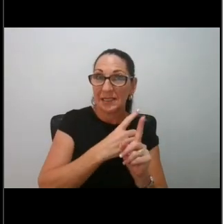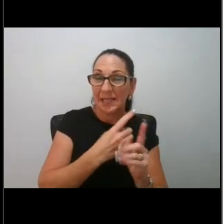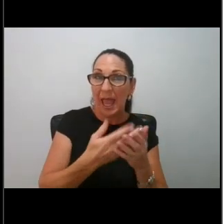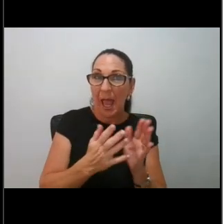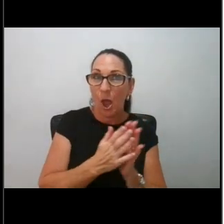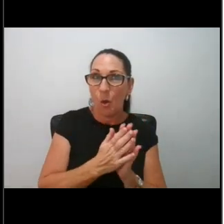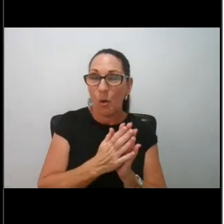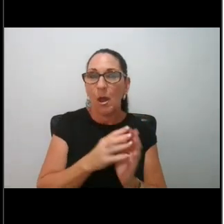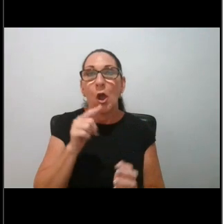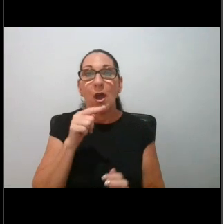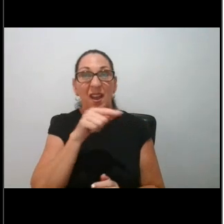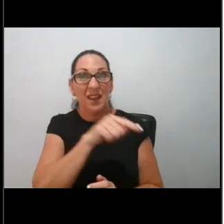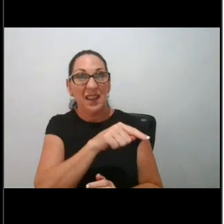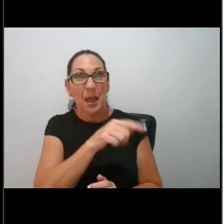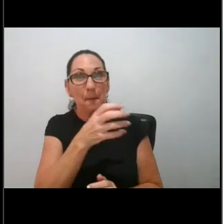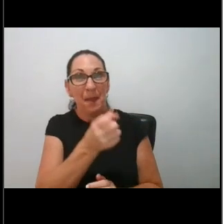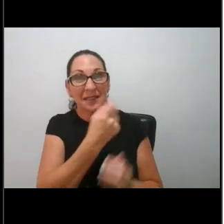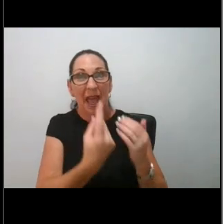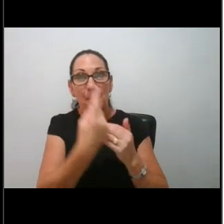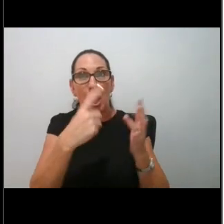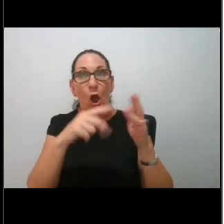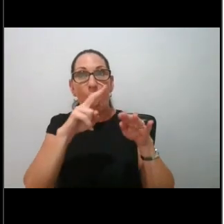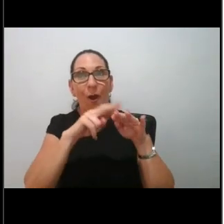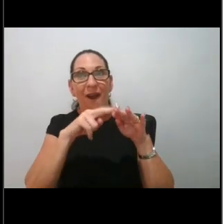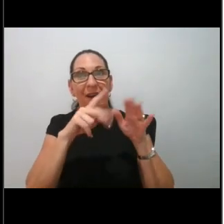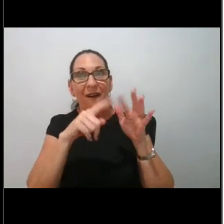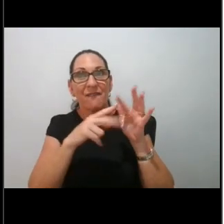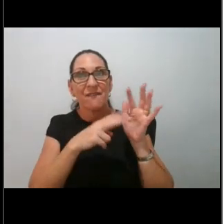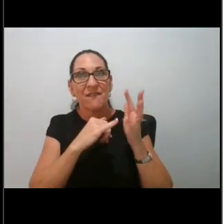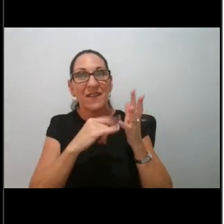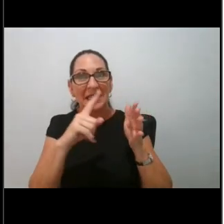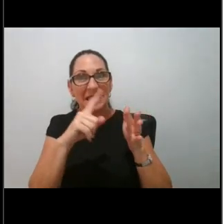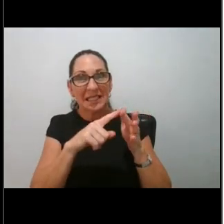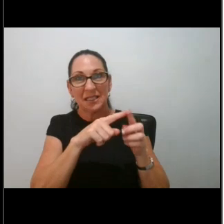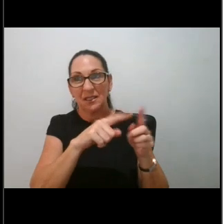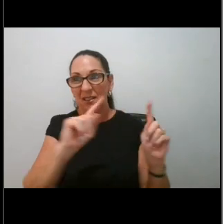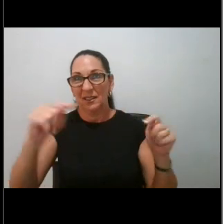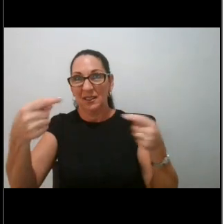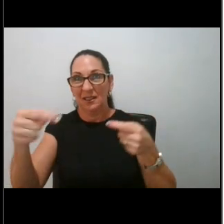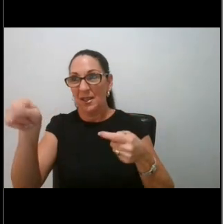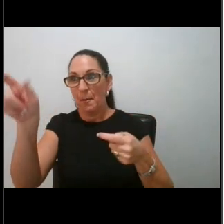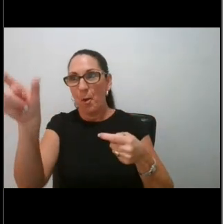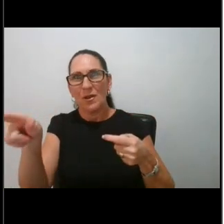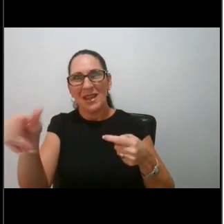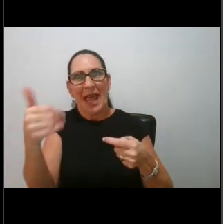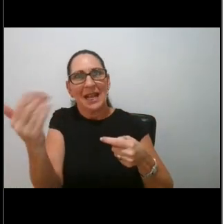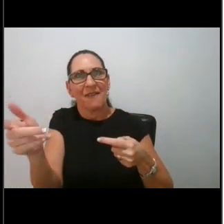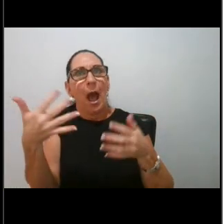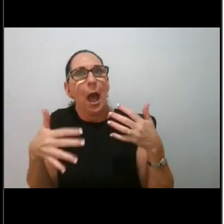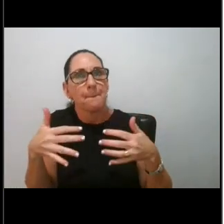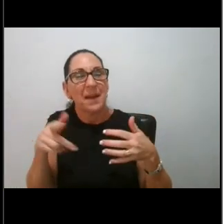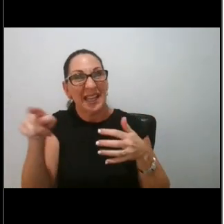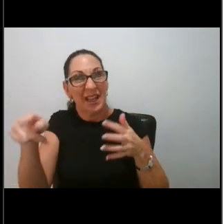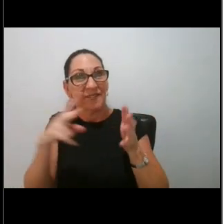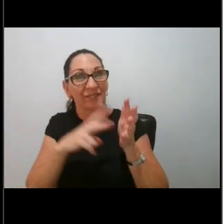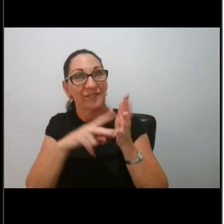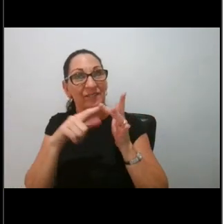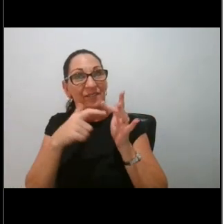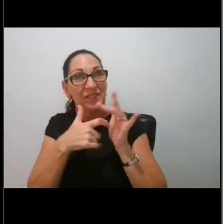against a person which has caused some sort of interpersonal harm. So we need a clear victim or victims